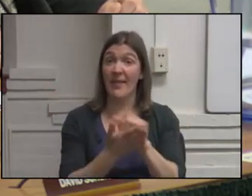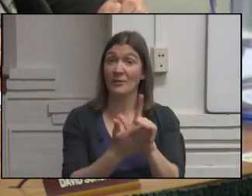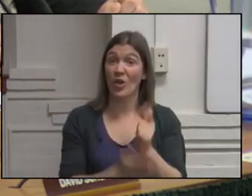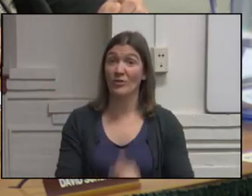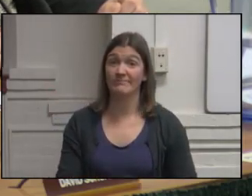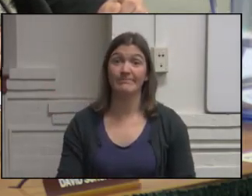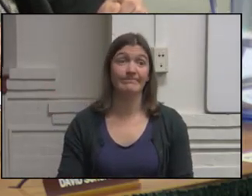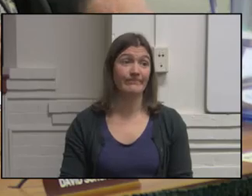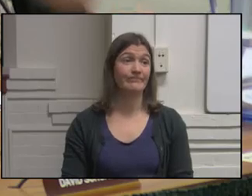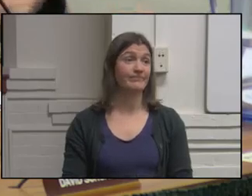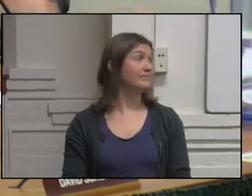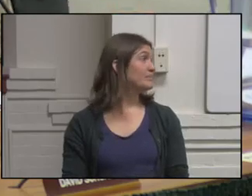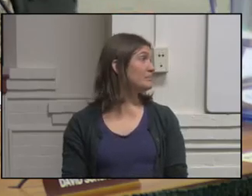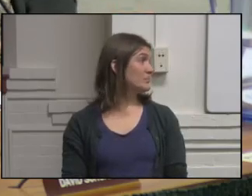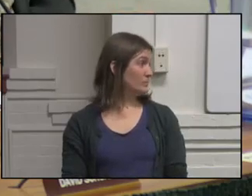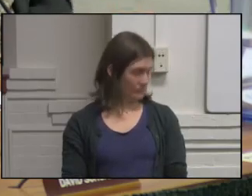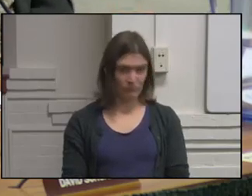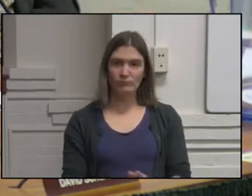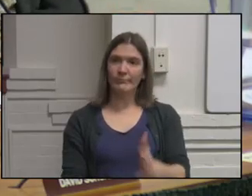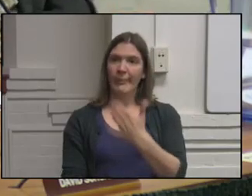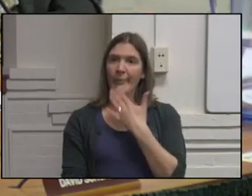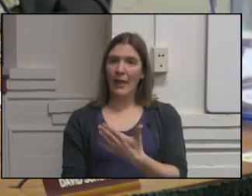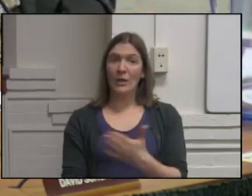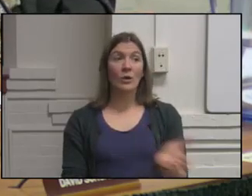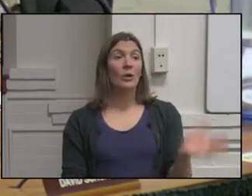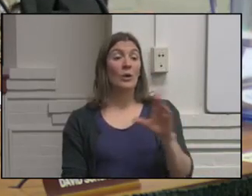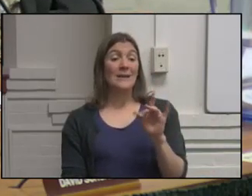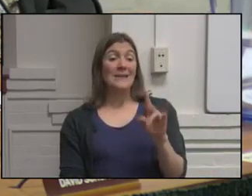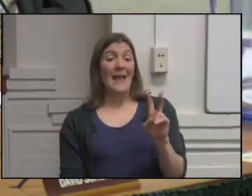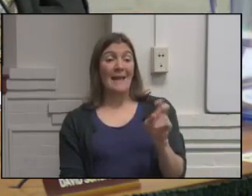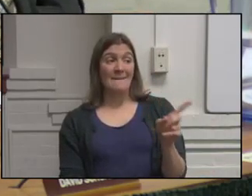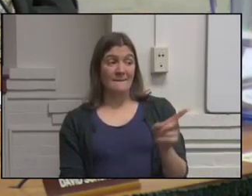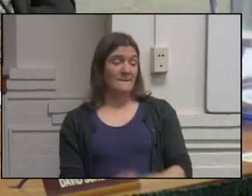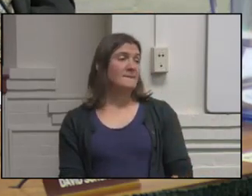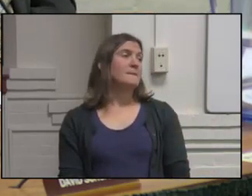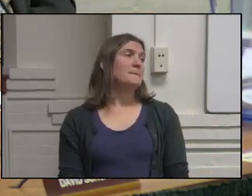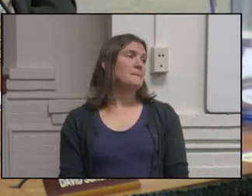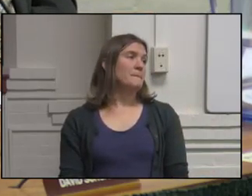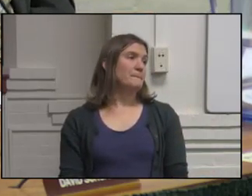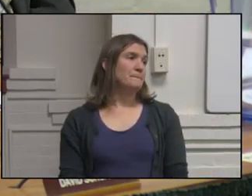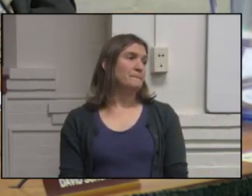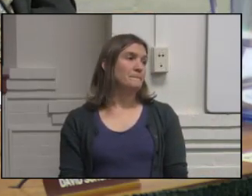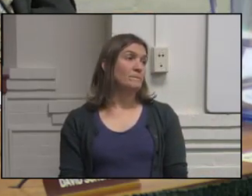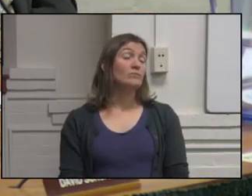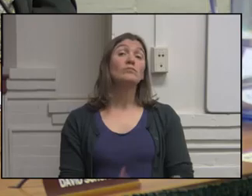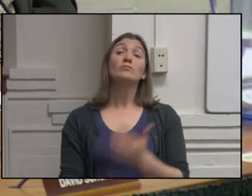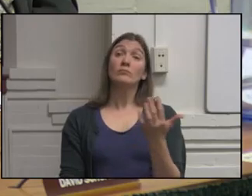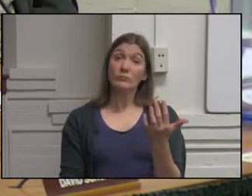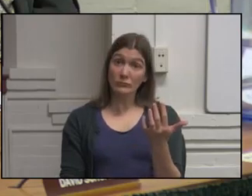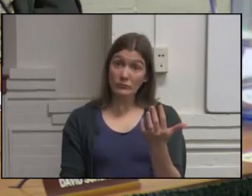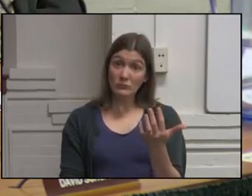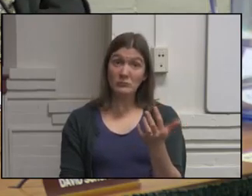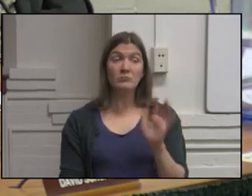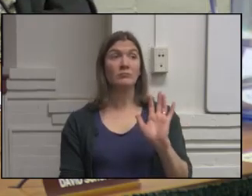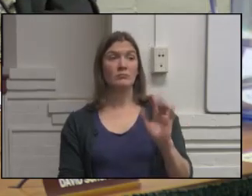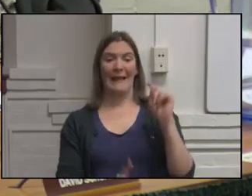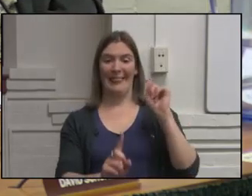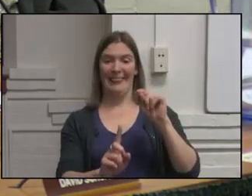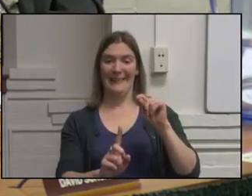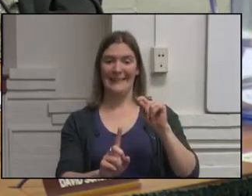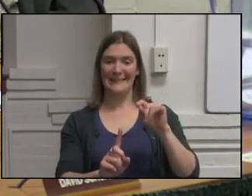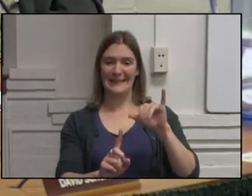for. Thank you, Tim. Thanks. David? I think it's important to keep in mind that this